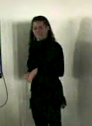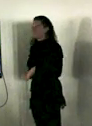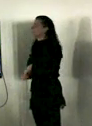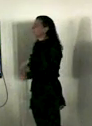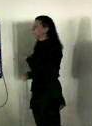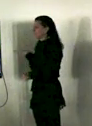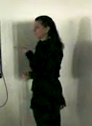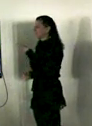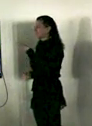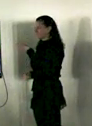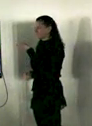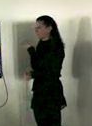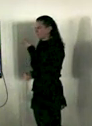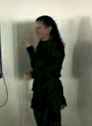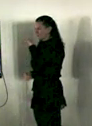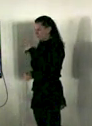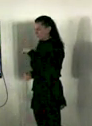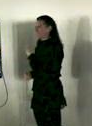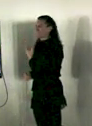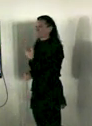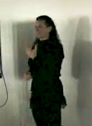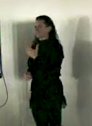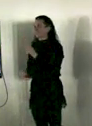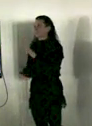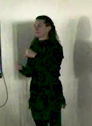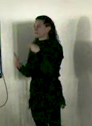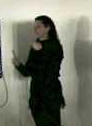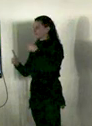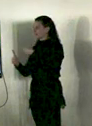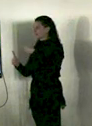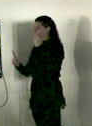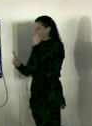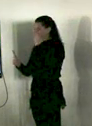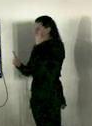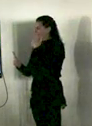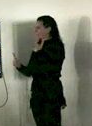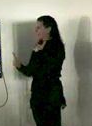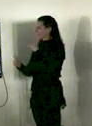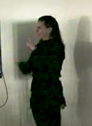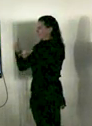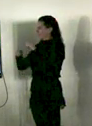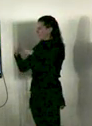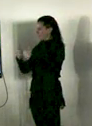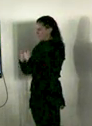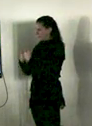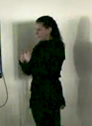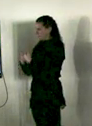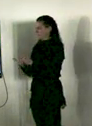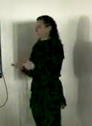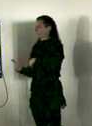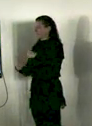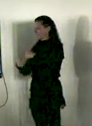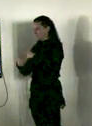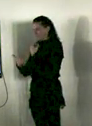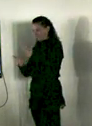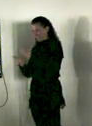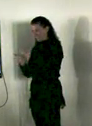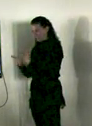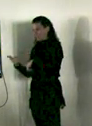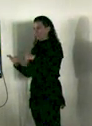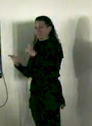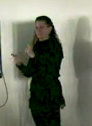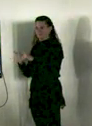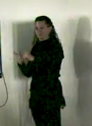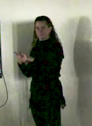This is the main reason, I think, that we should actually diversify in games. Like, there's the financial argument, there's the